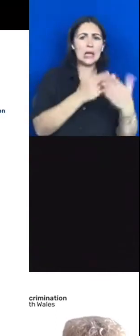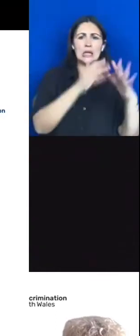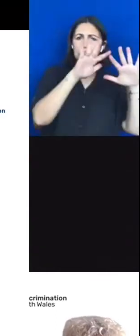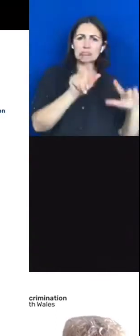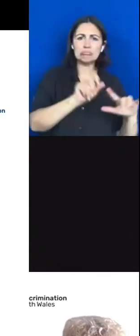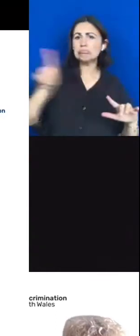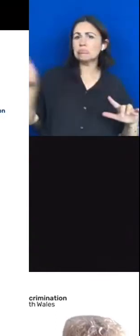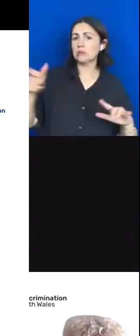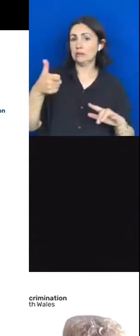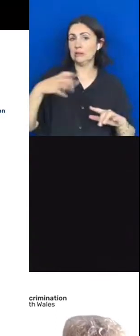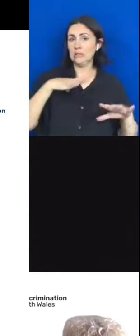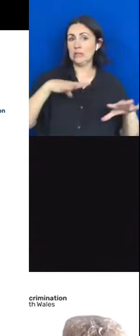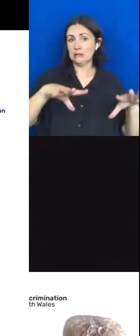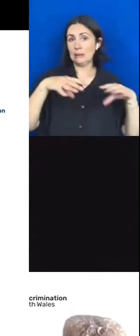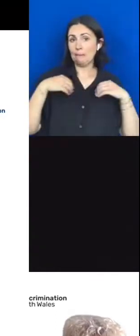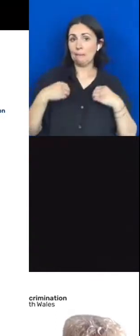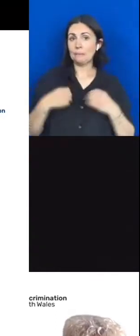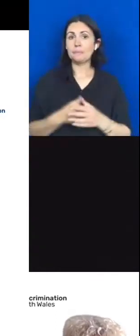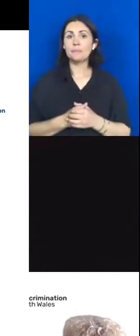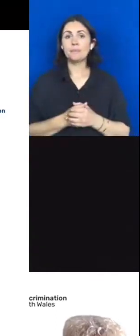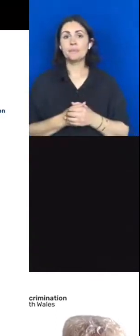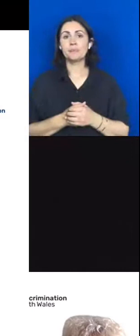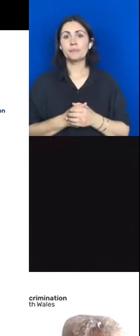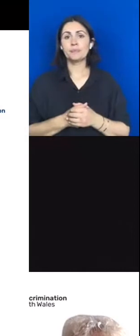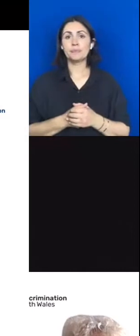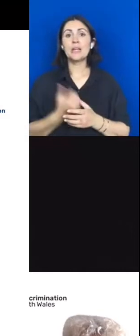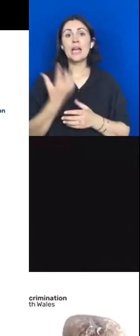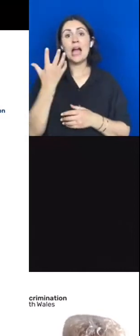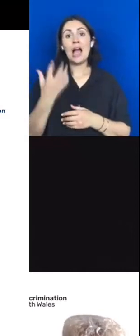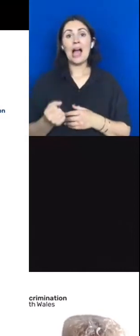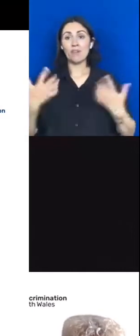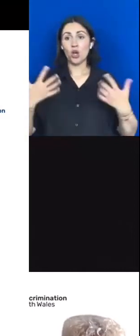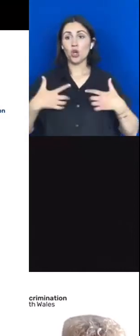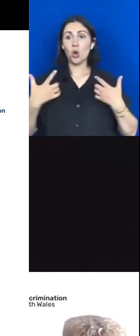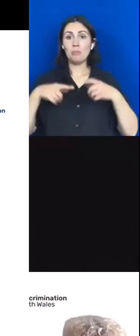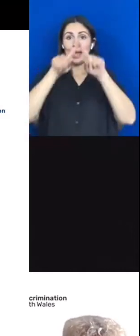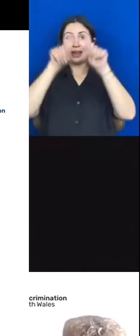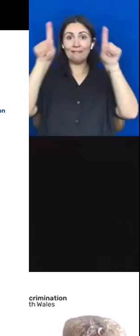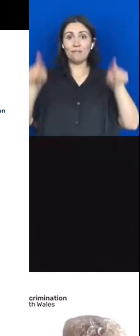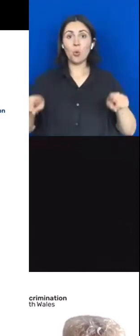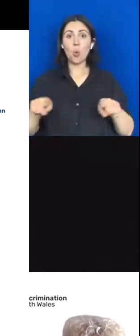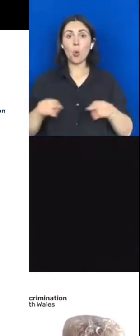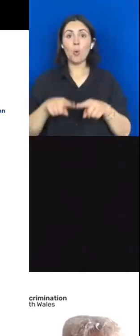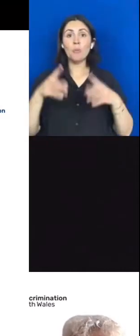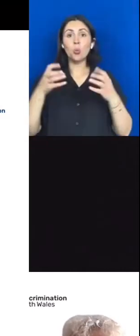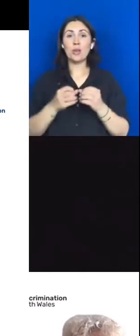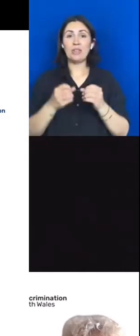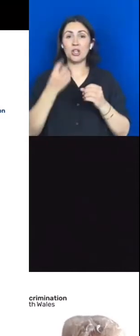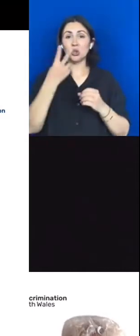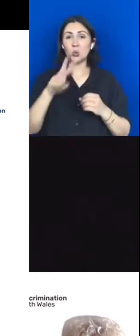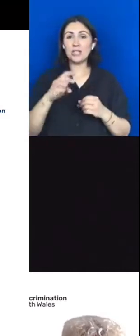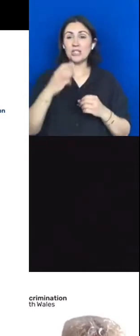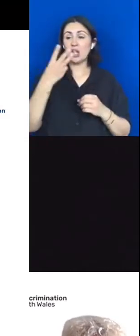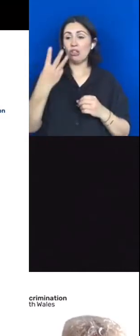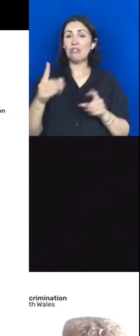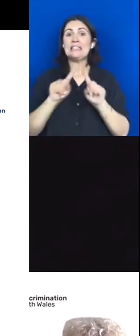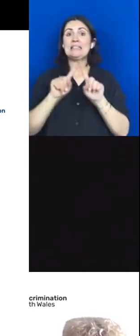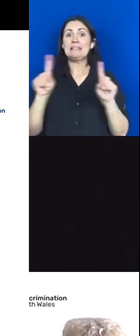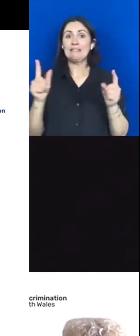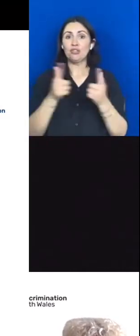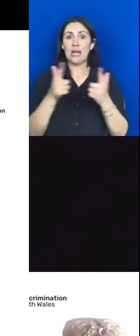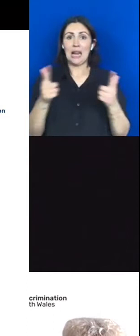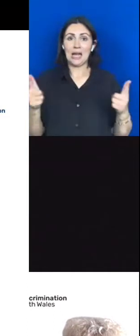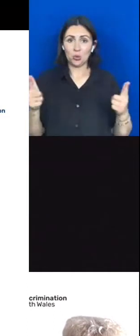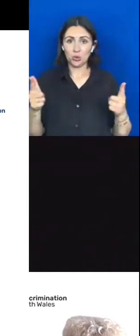Anti-Discrimination New South Wales provides a complaint form in large print and 23 languages on its website. You can also write us a